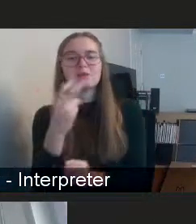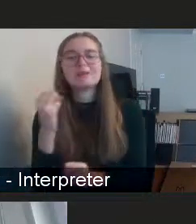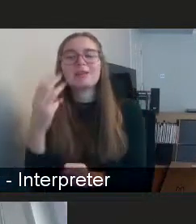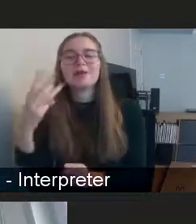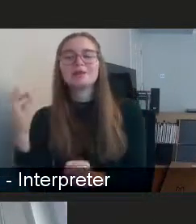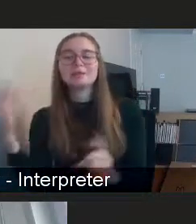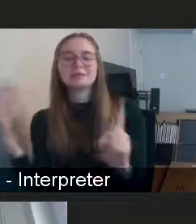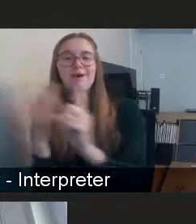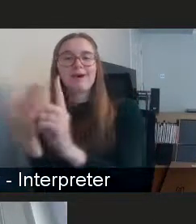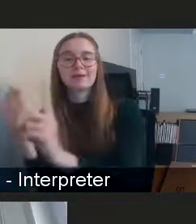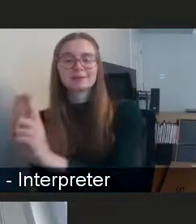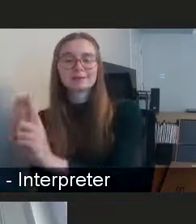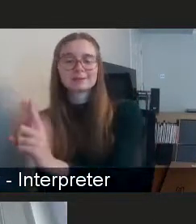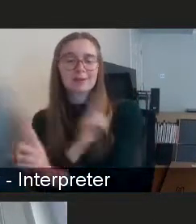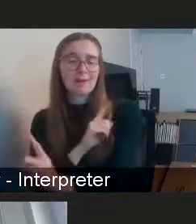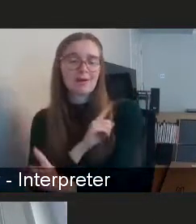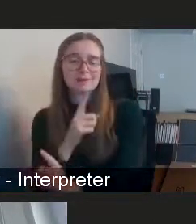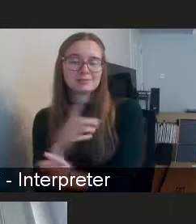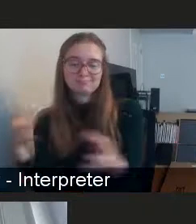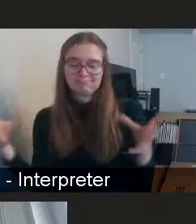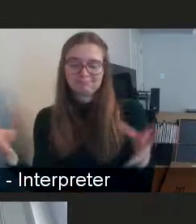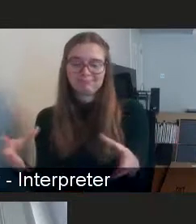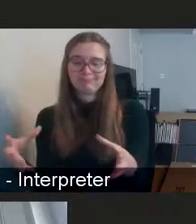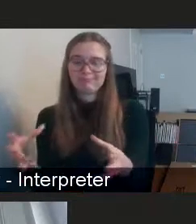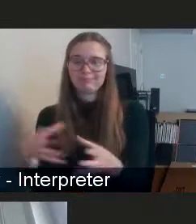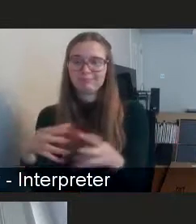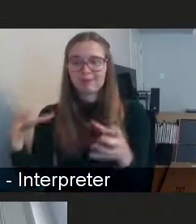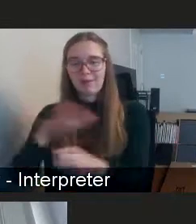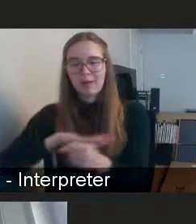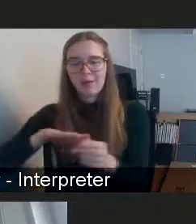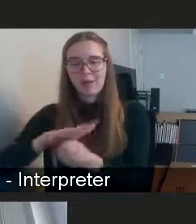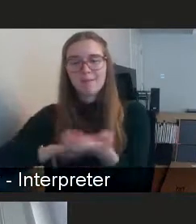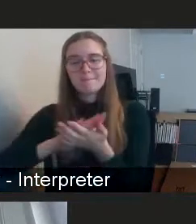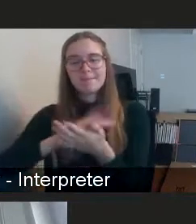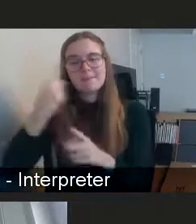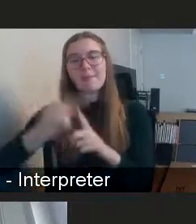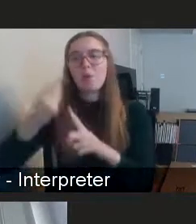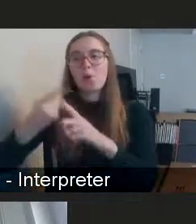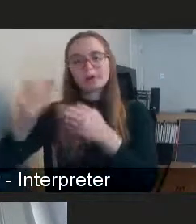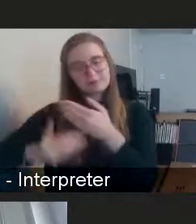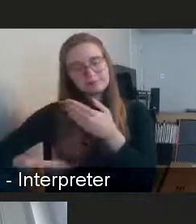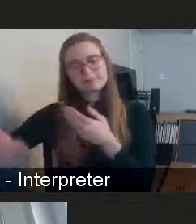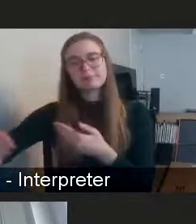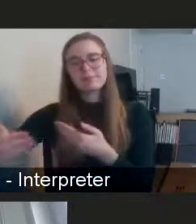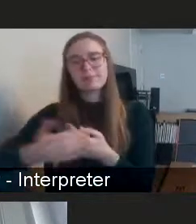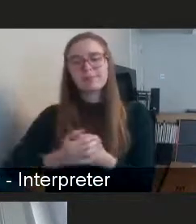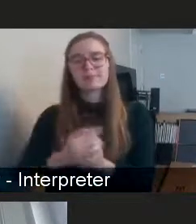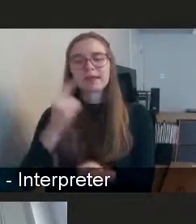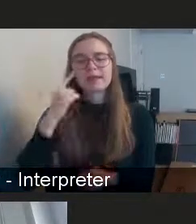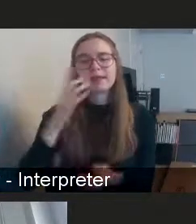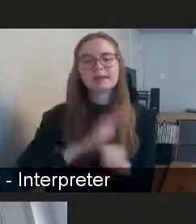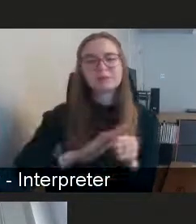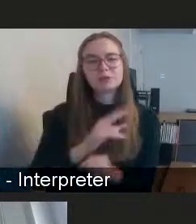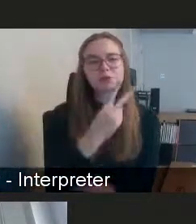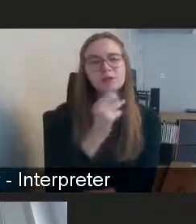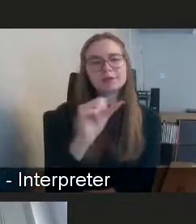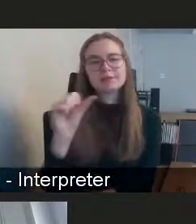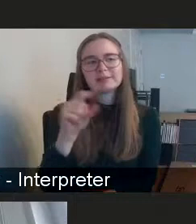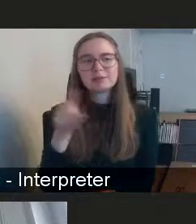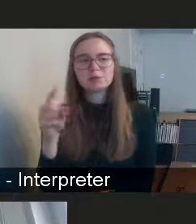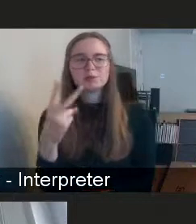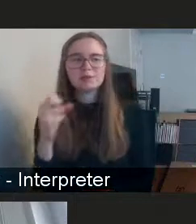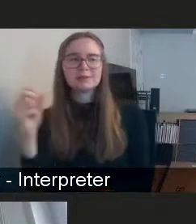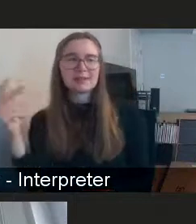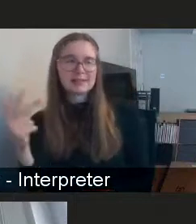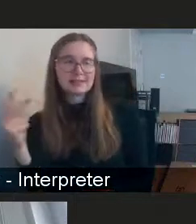they're, you know, the density of them allows them to move at pace. And I think between 2006 and 2018